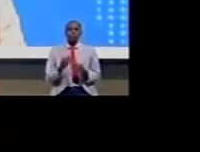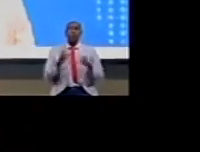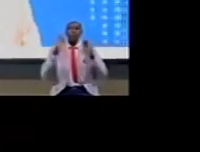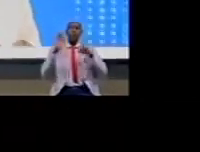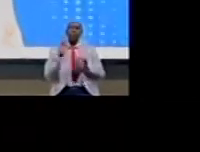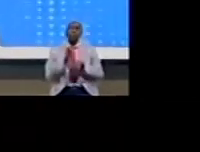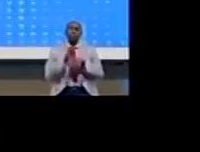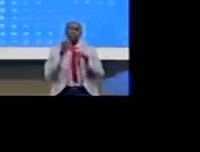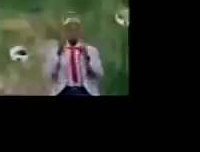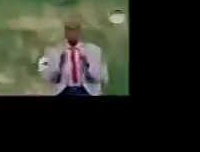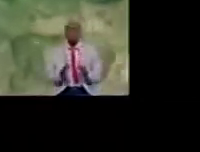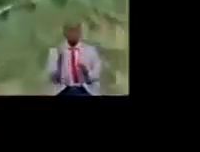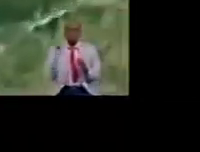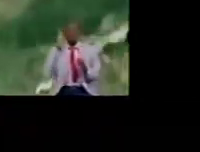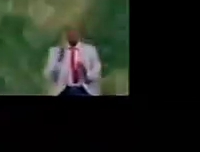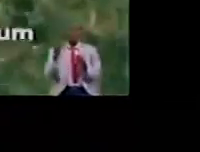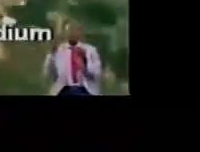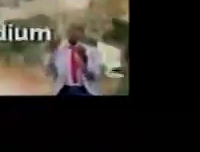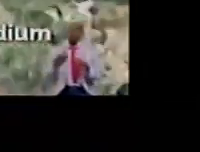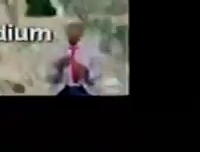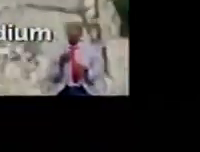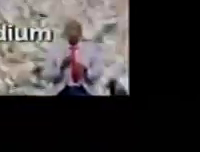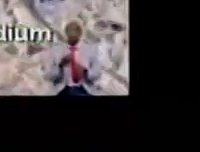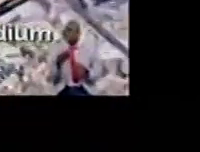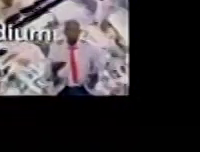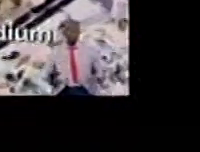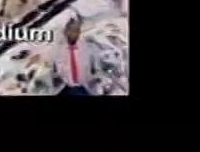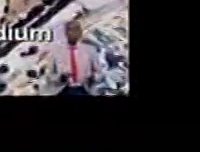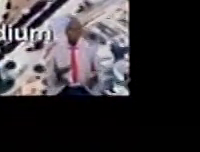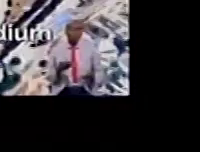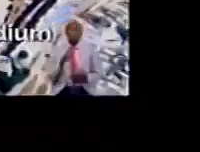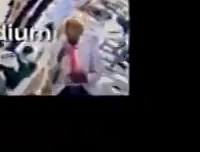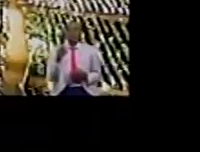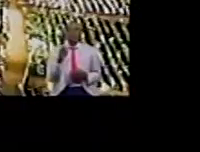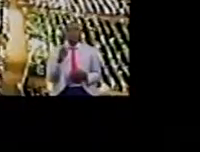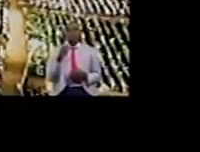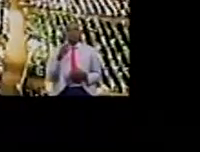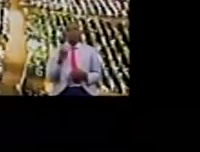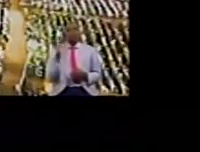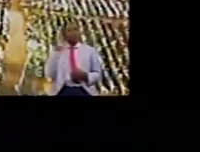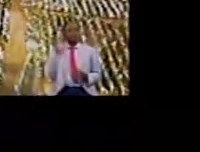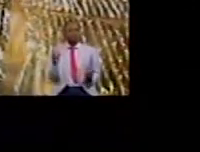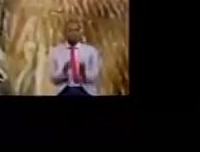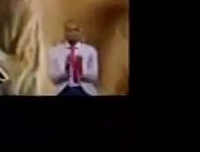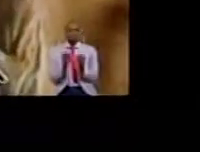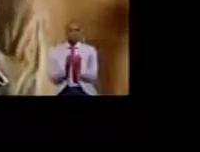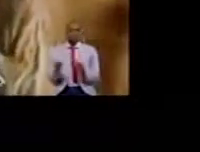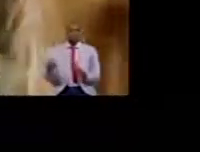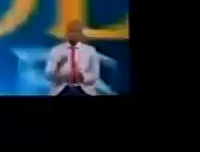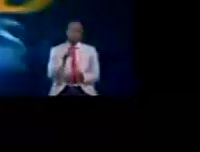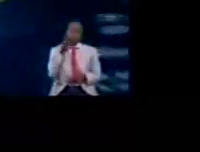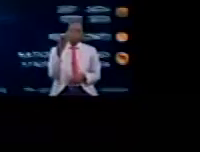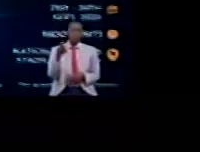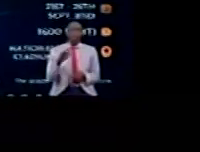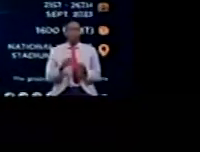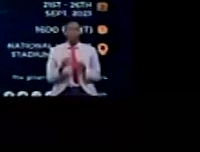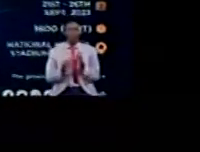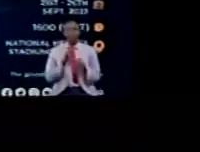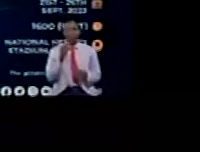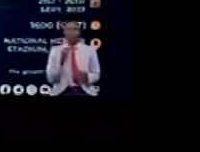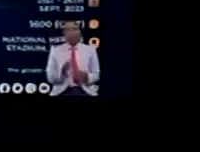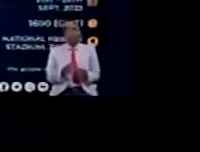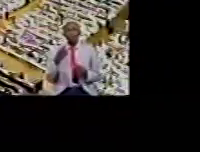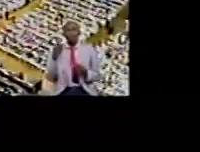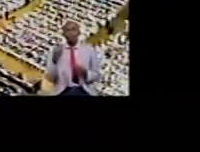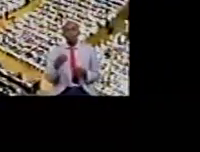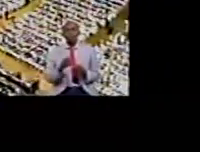power will come from the Alpha location here and get to you right there. The September